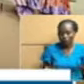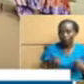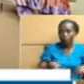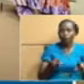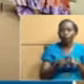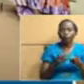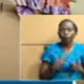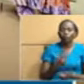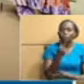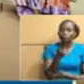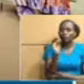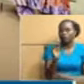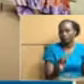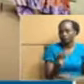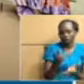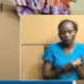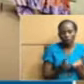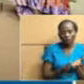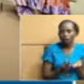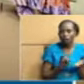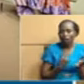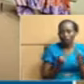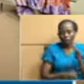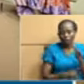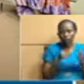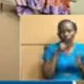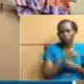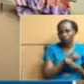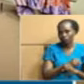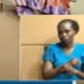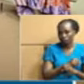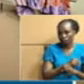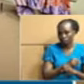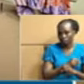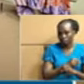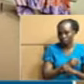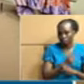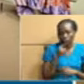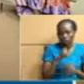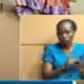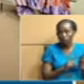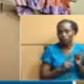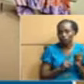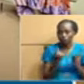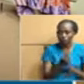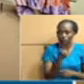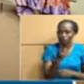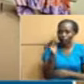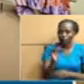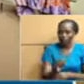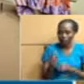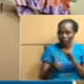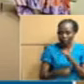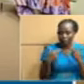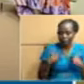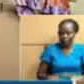for example, 2% of Ugandans covered by Social Security. We had only 2% of people covered by health